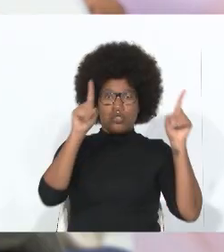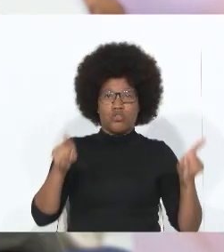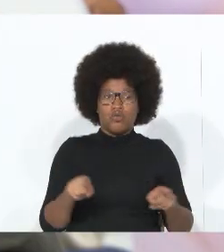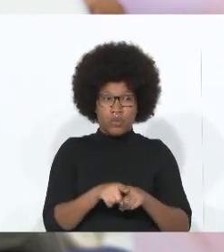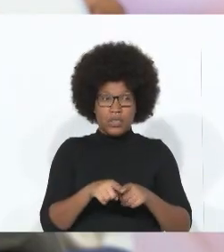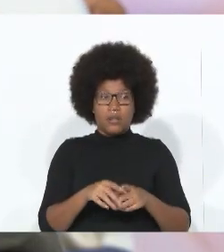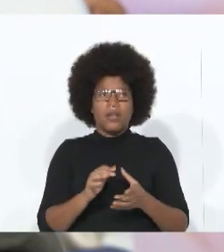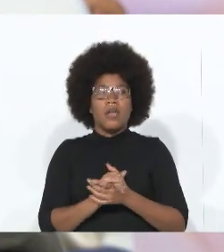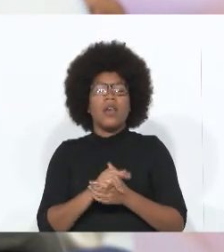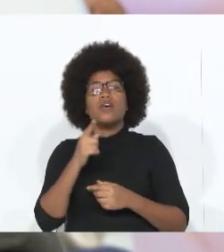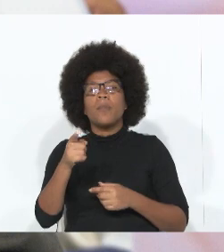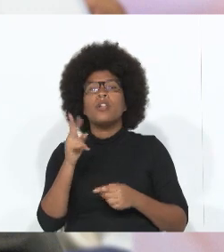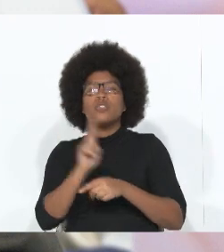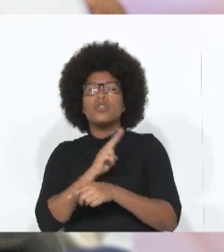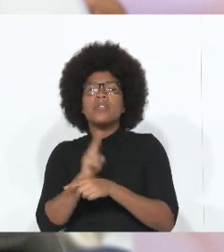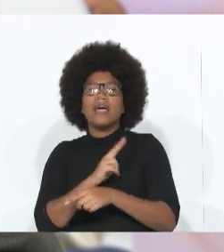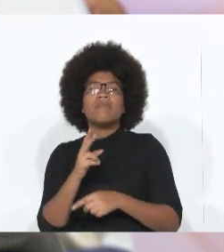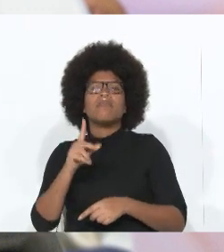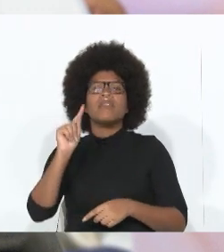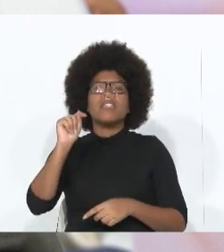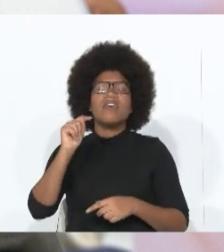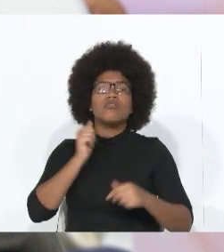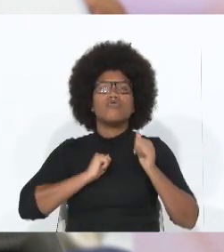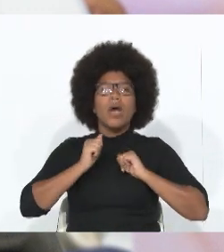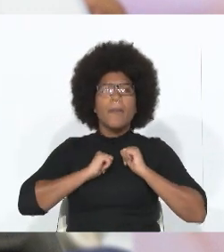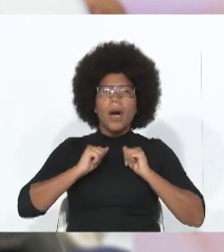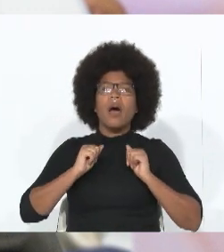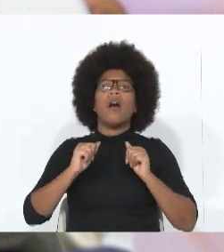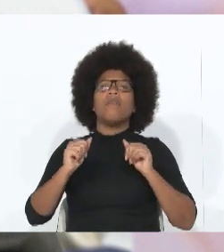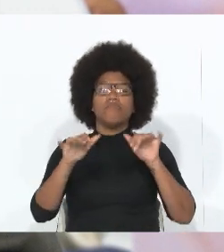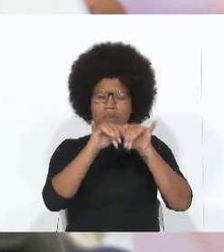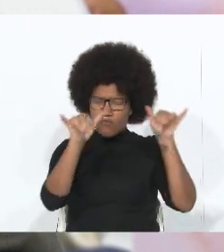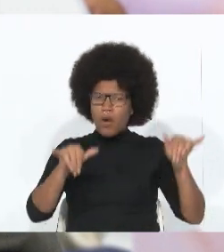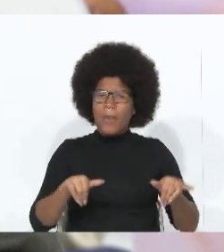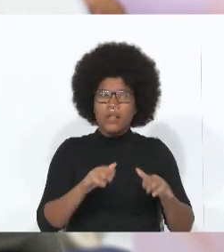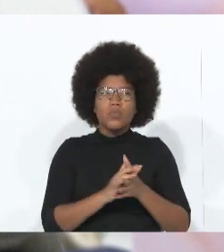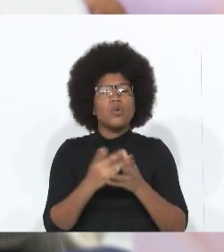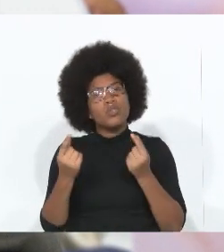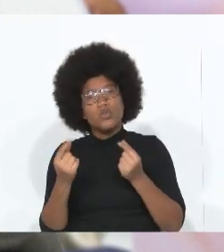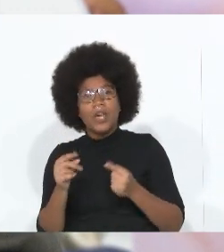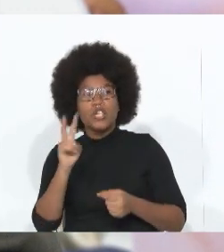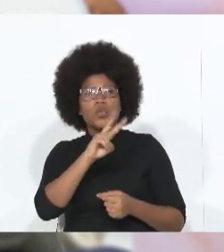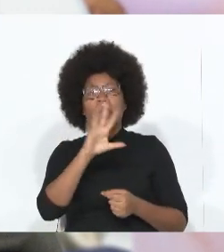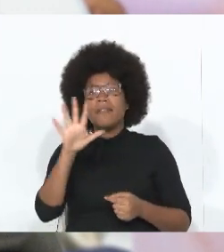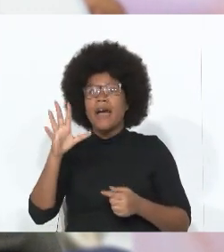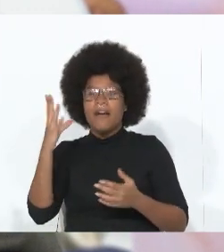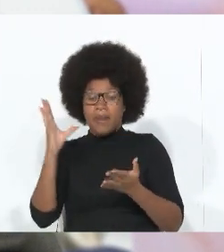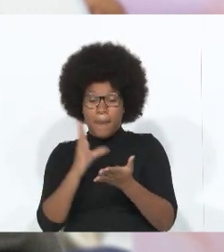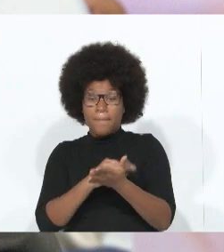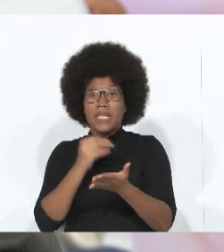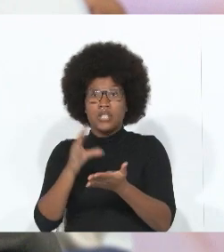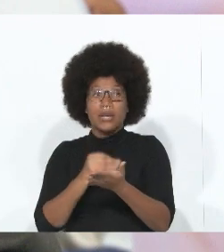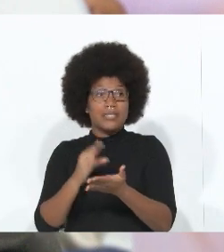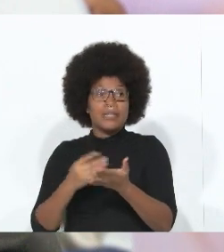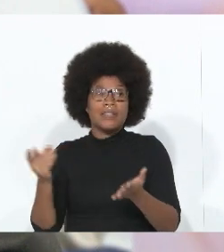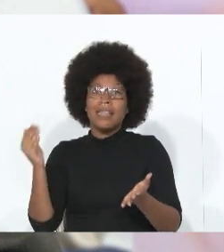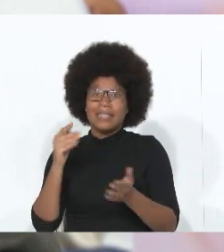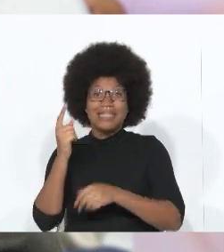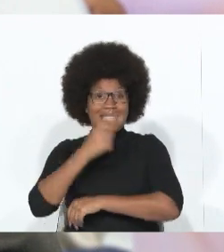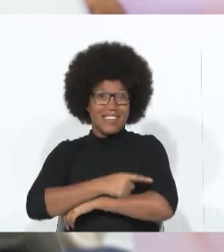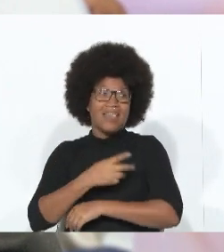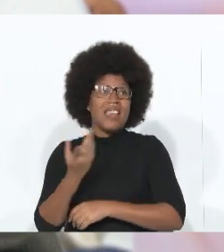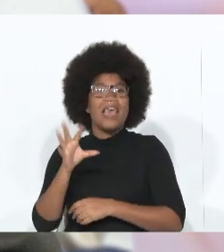theater format and so when we filmed Mix Up, we were doing 25 pages a day. That is normally in film, you do 6